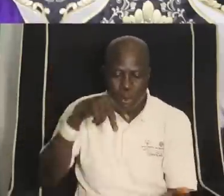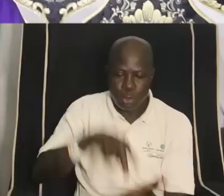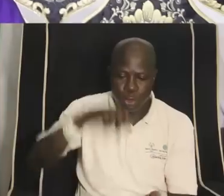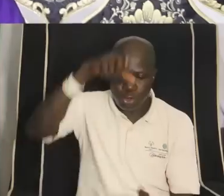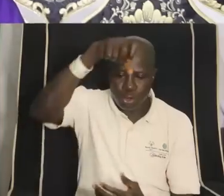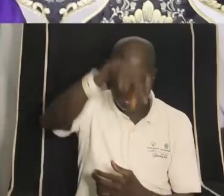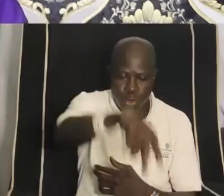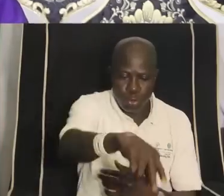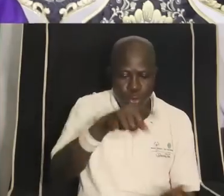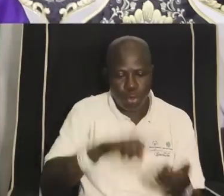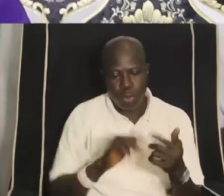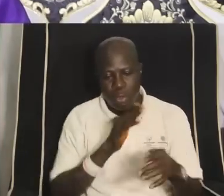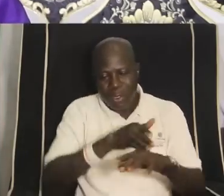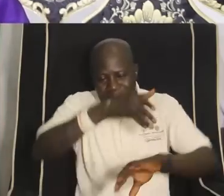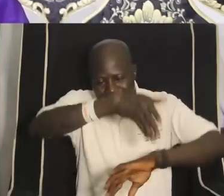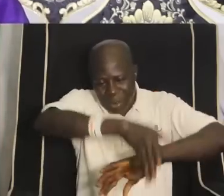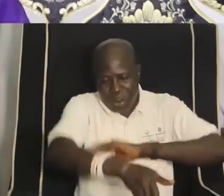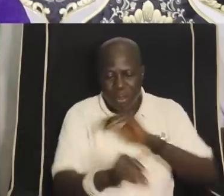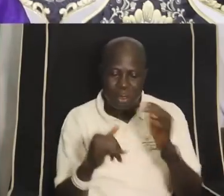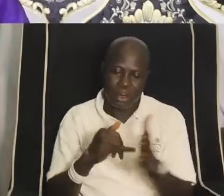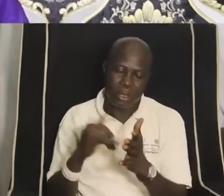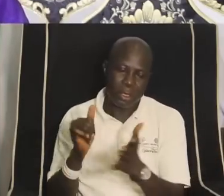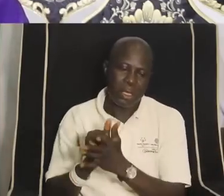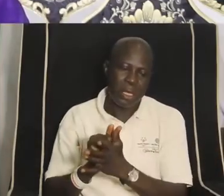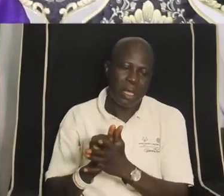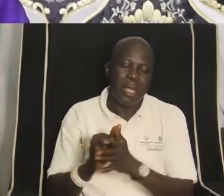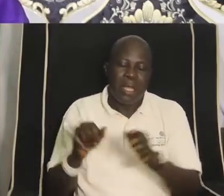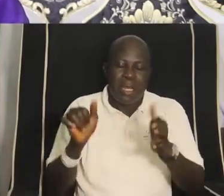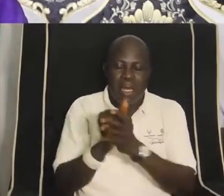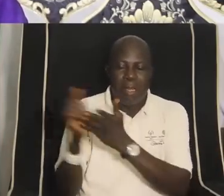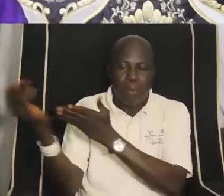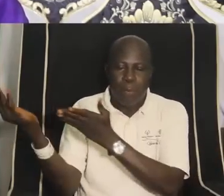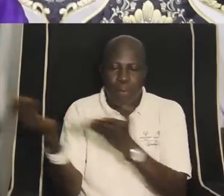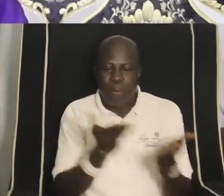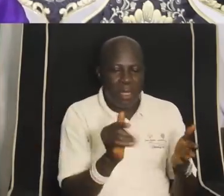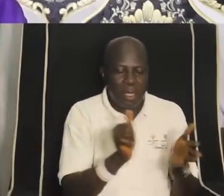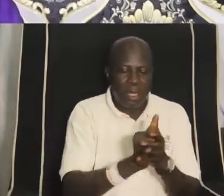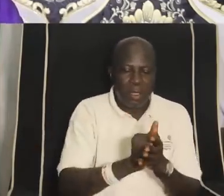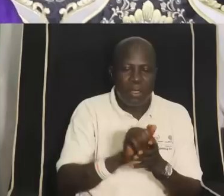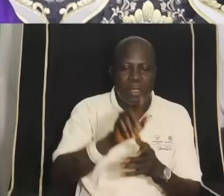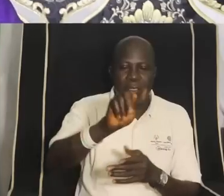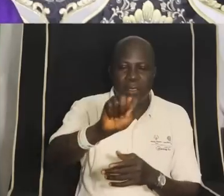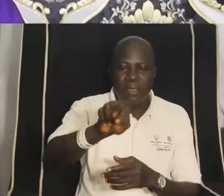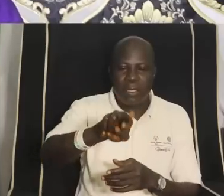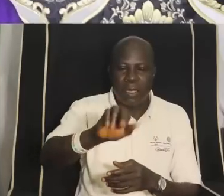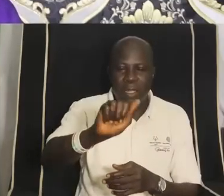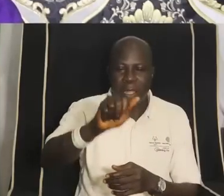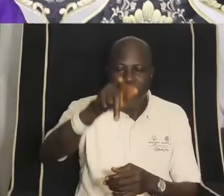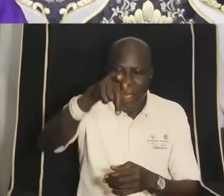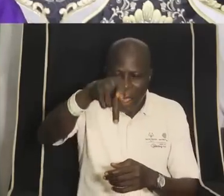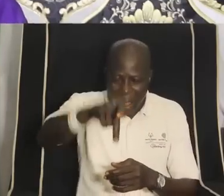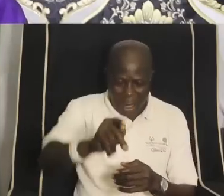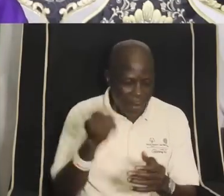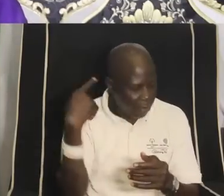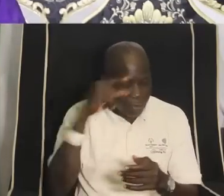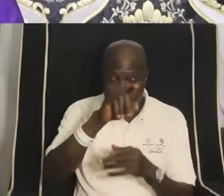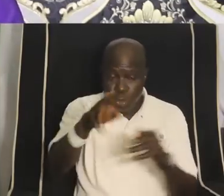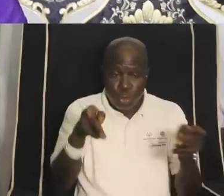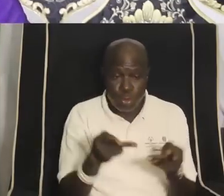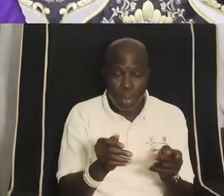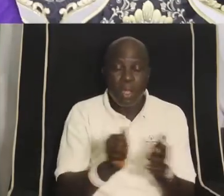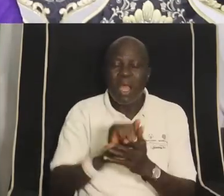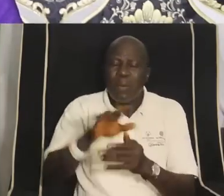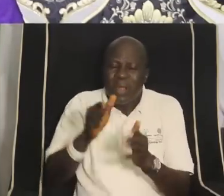wakes up. Ah, ye ni pe won ti de awon sile fun o. They prepare a snare for you. Iyen tumo